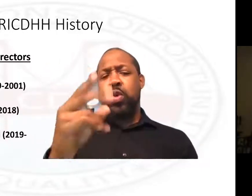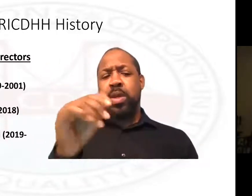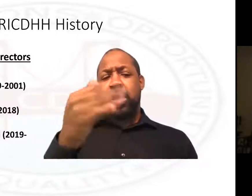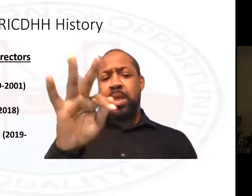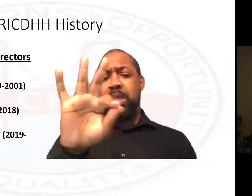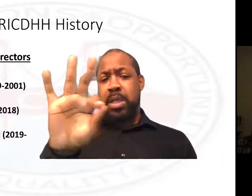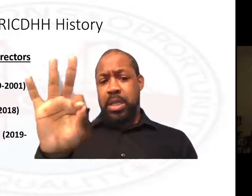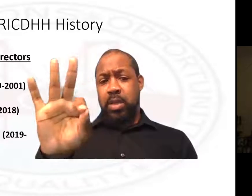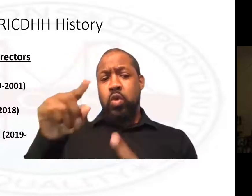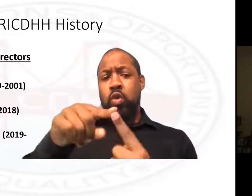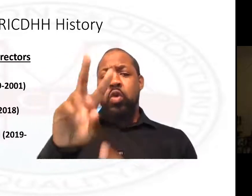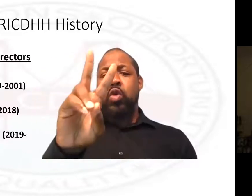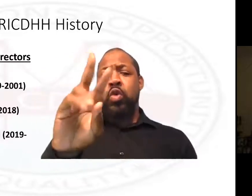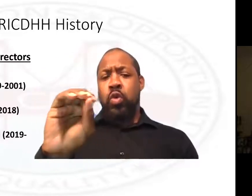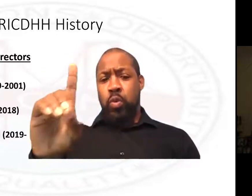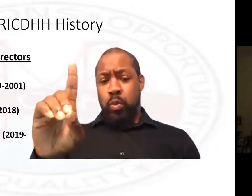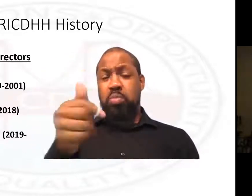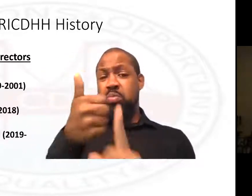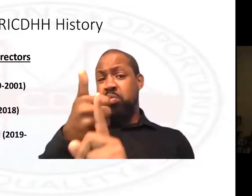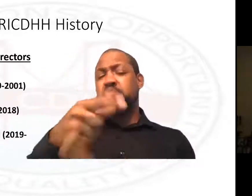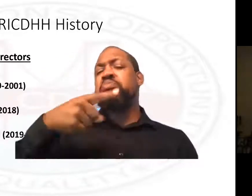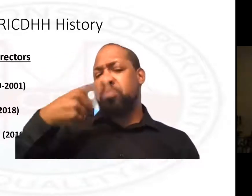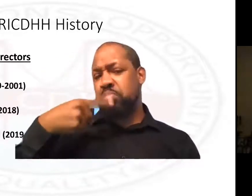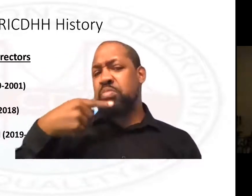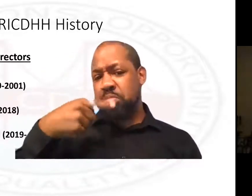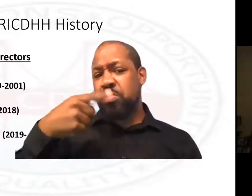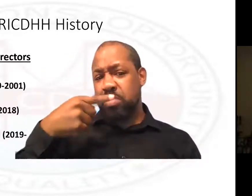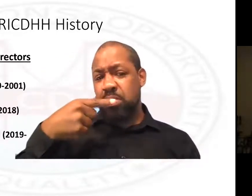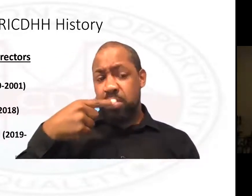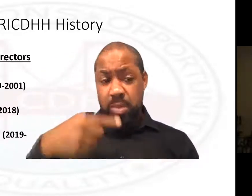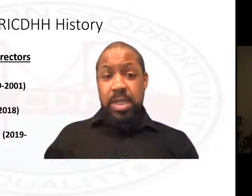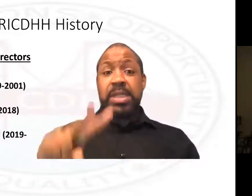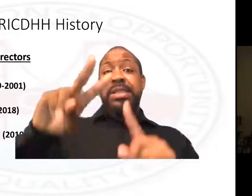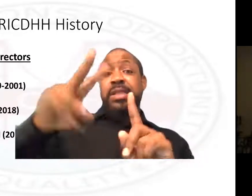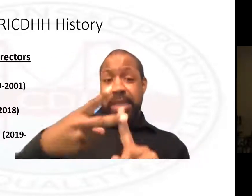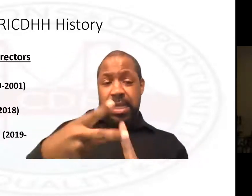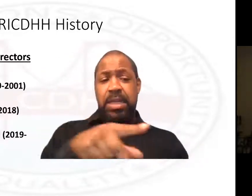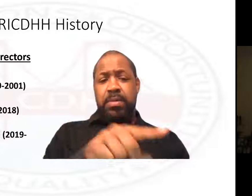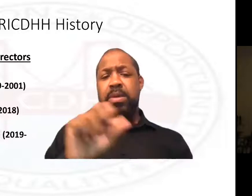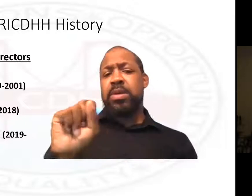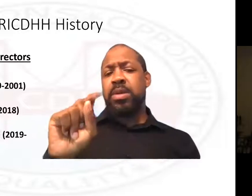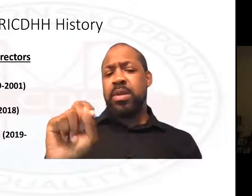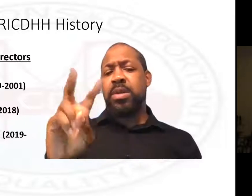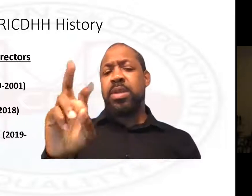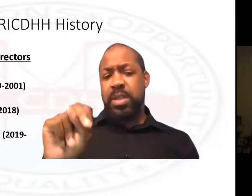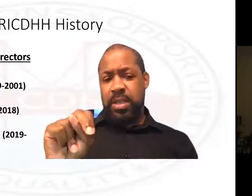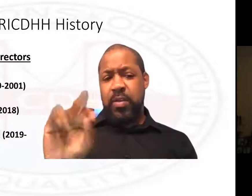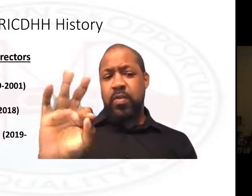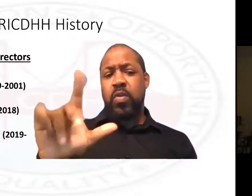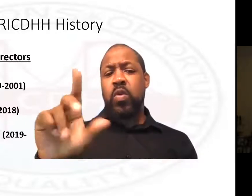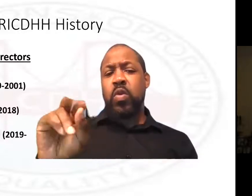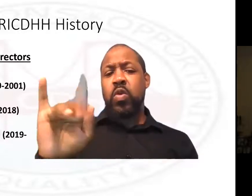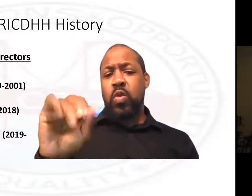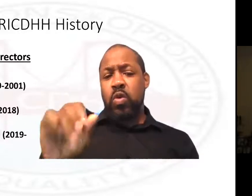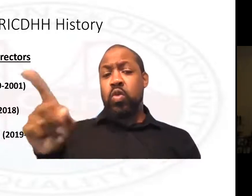and she was the director for 2 years, 1999 to 2001. She was not deaf. Then we had